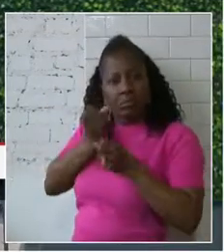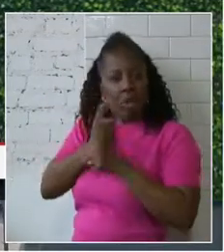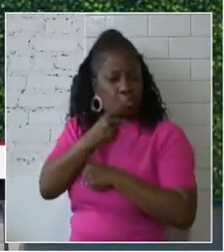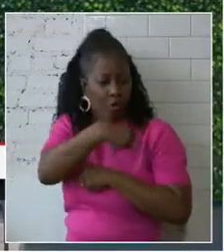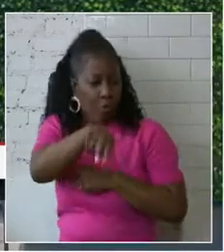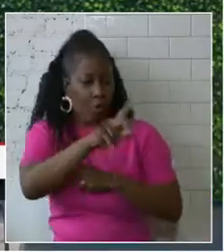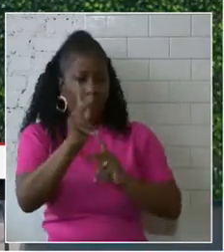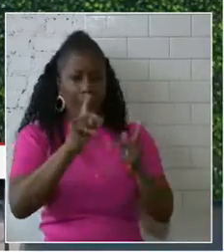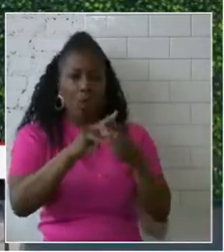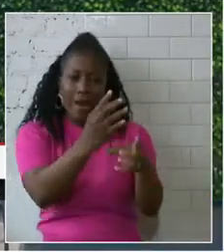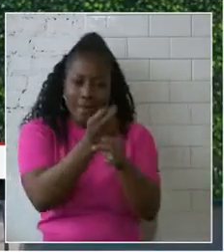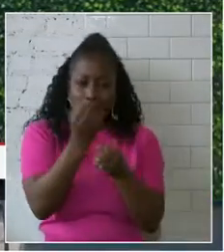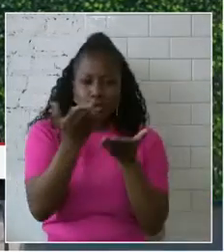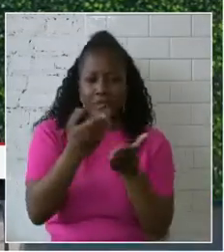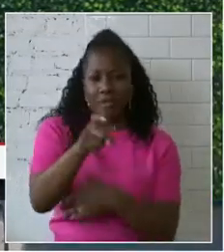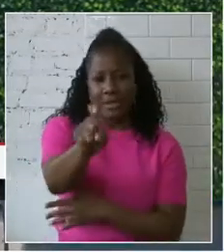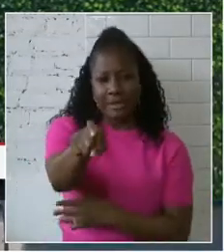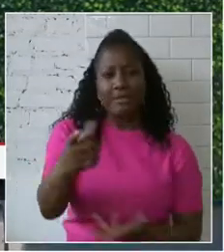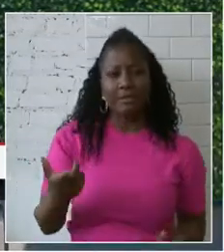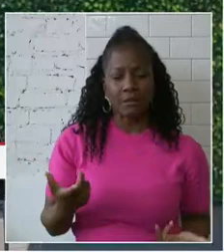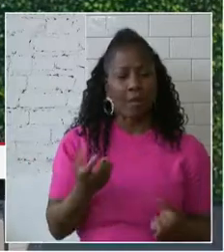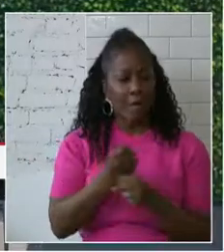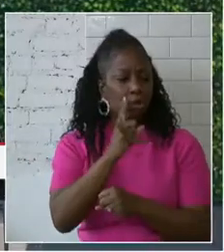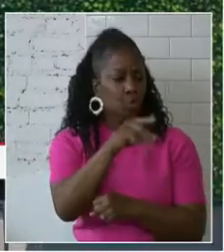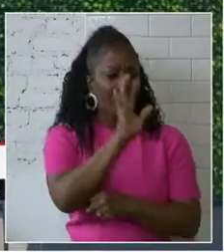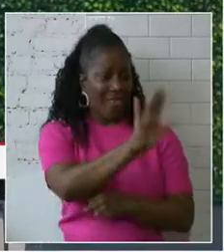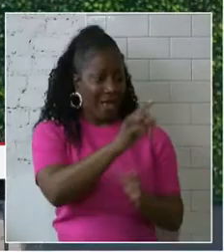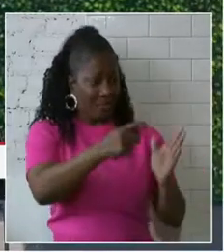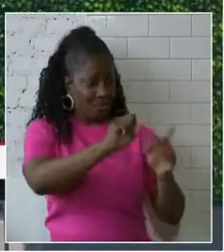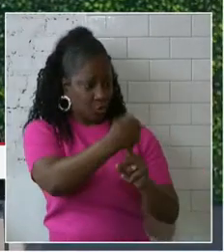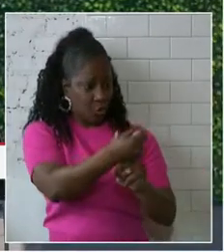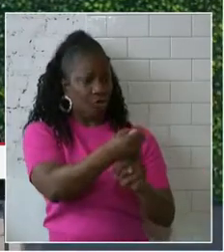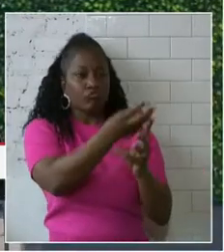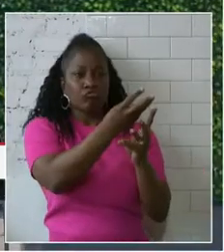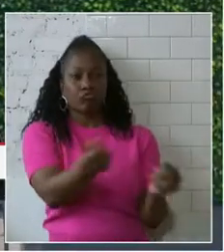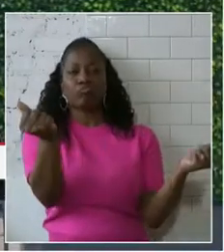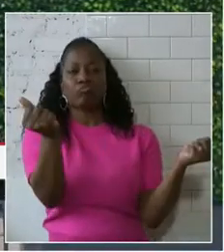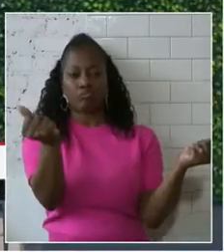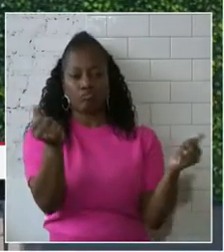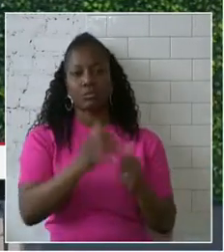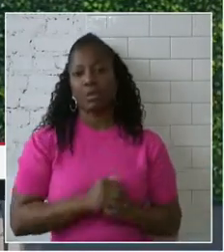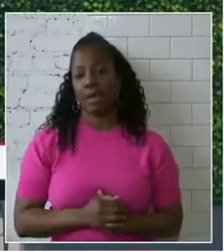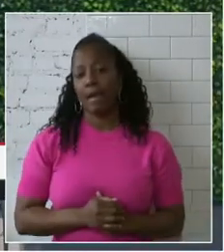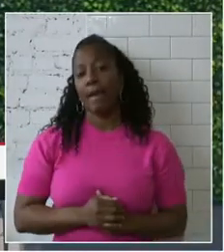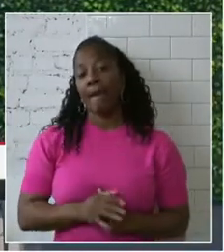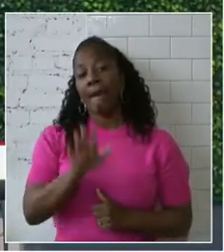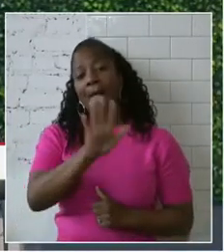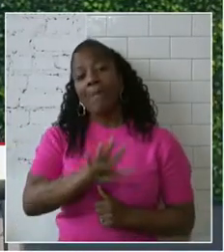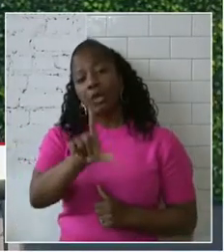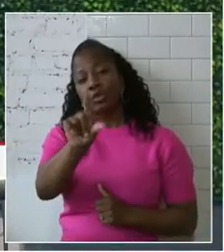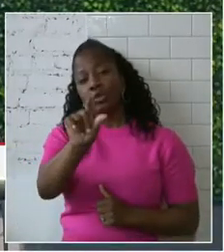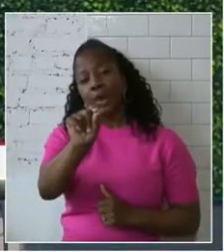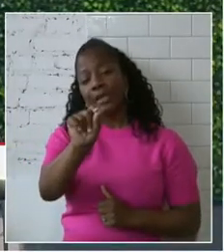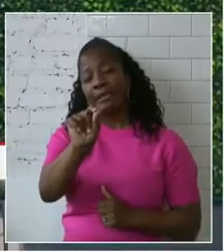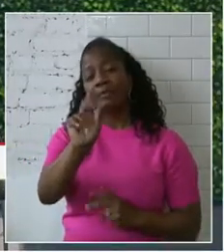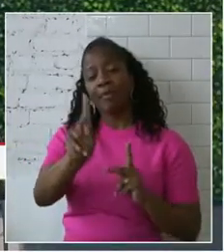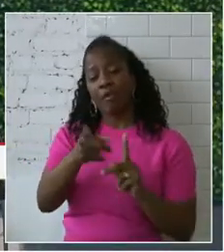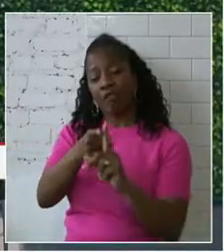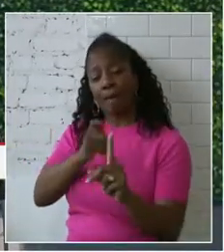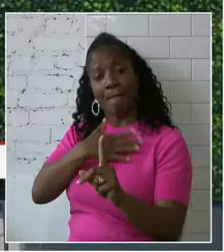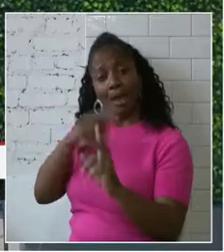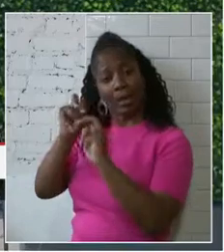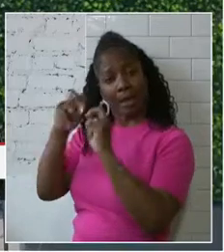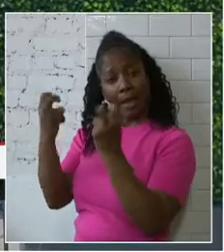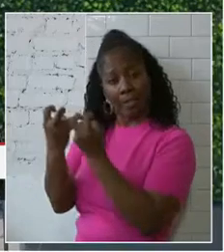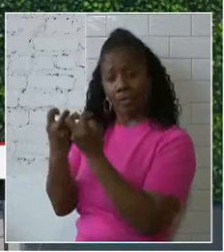the services that their situations demand. About 20 members of my cabinet are a part